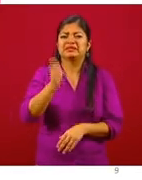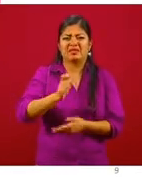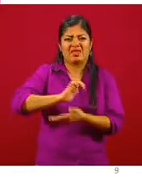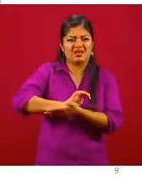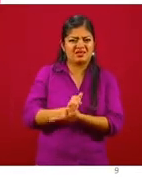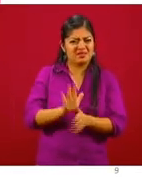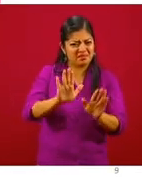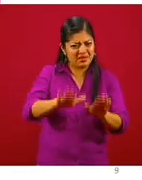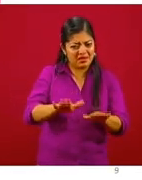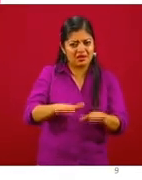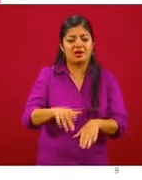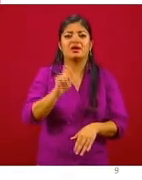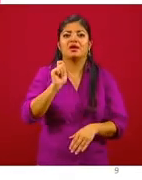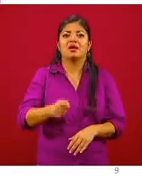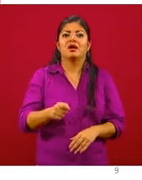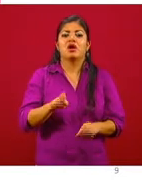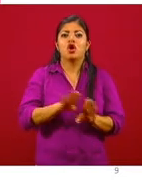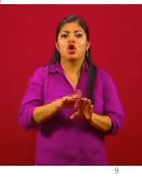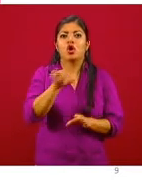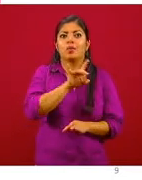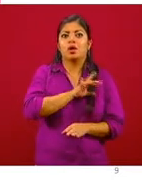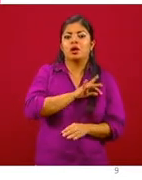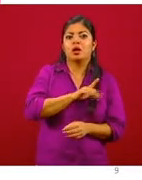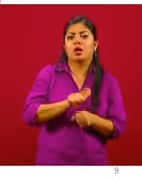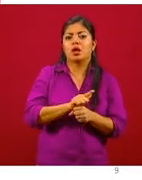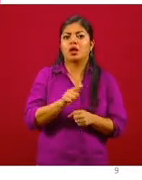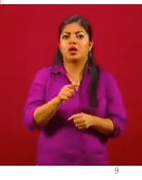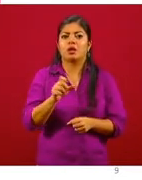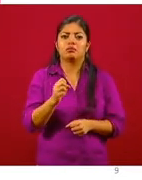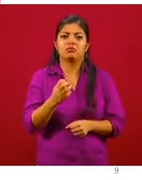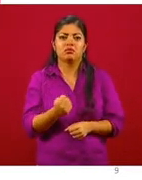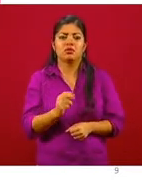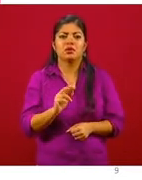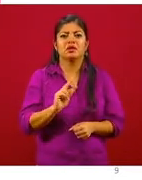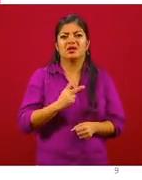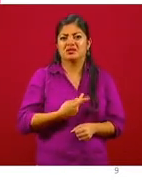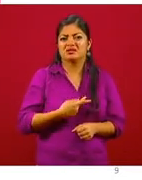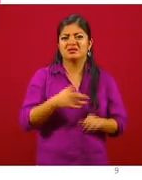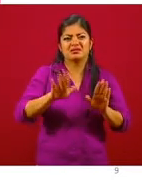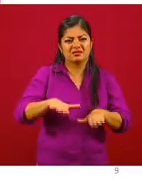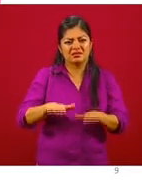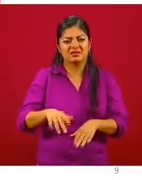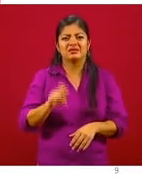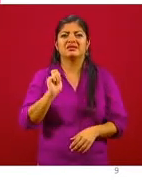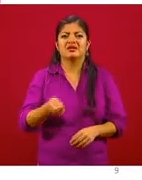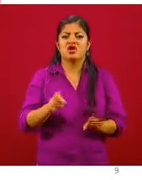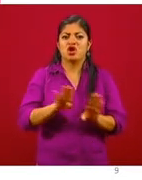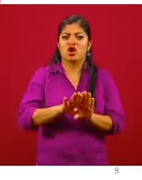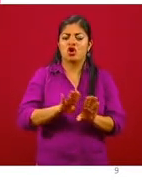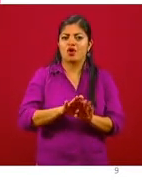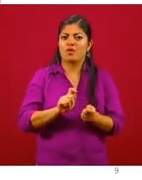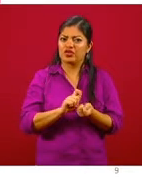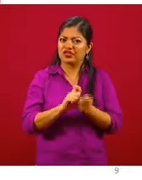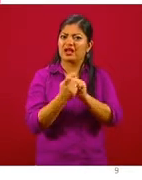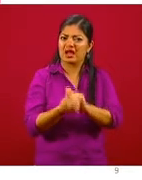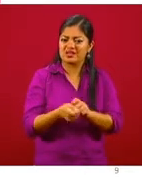And this campaign was to reduce your phobias, reduce the curve of discrimination,